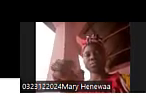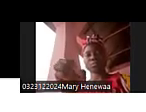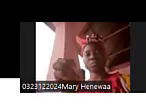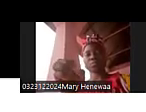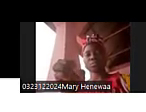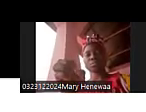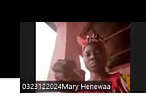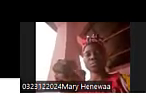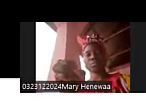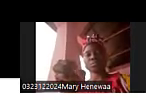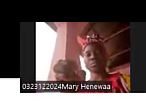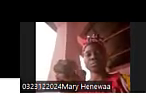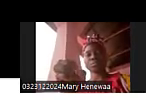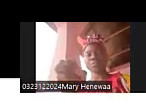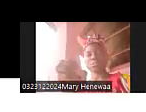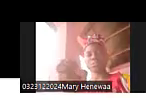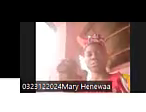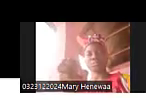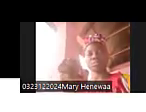Not